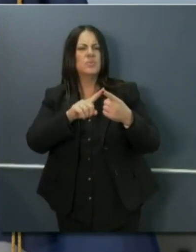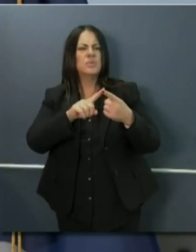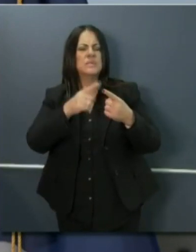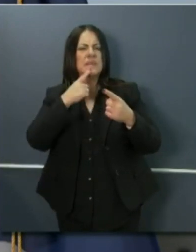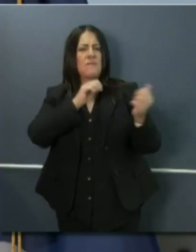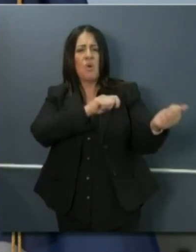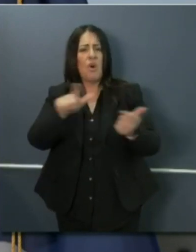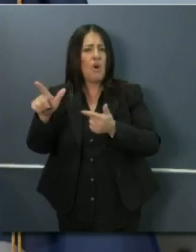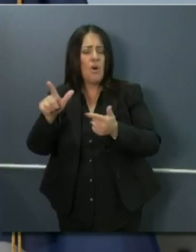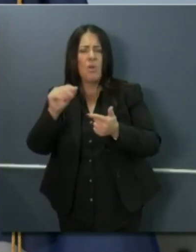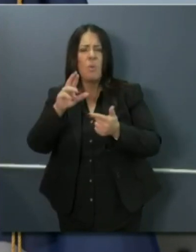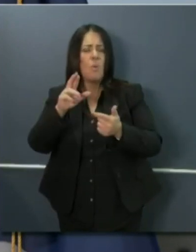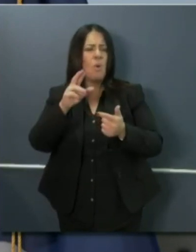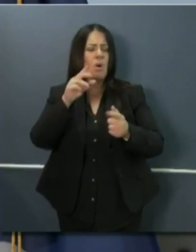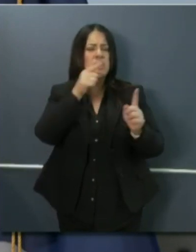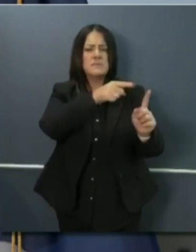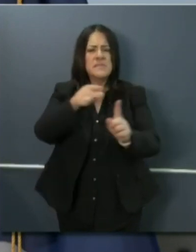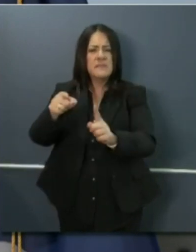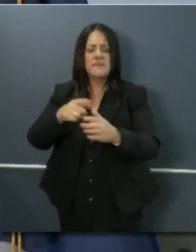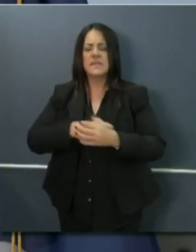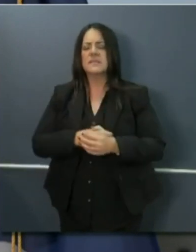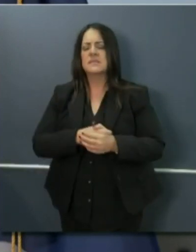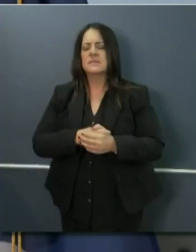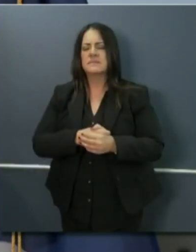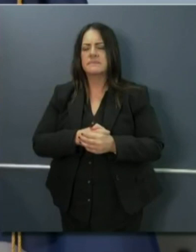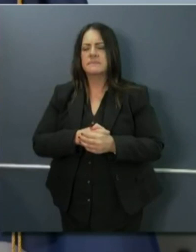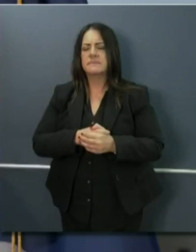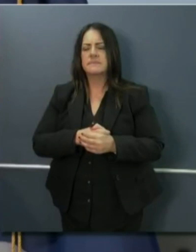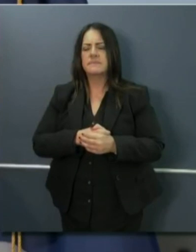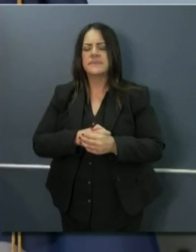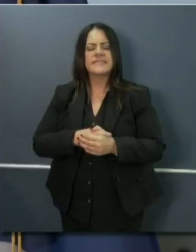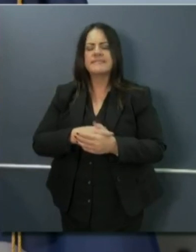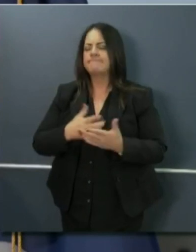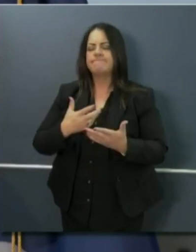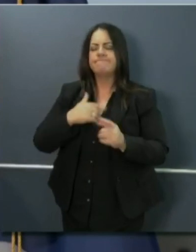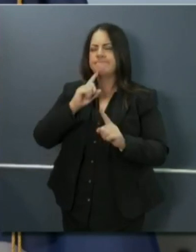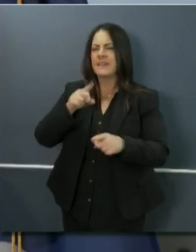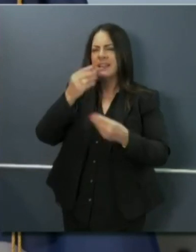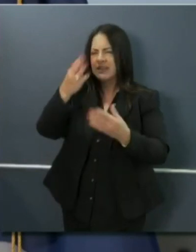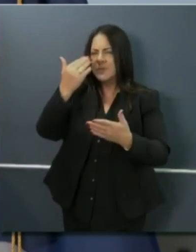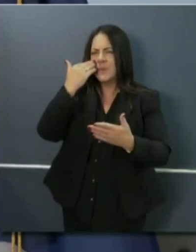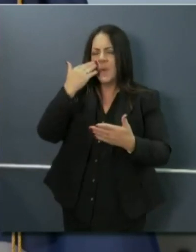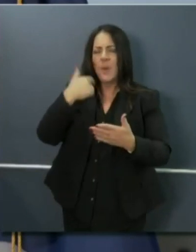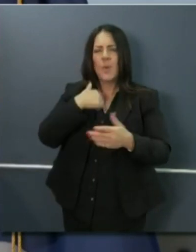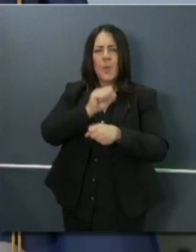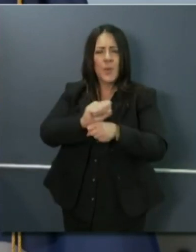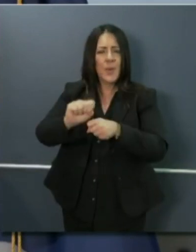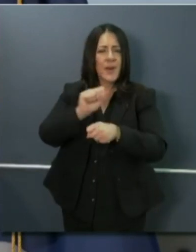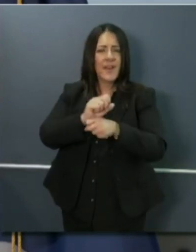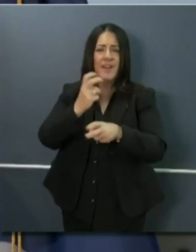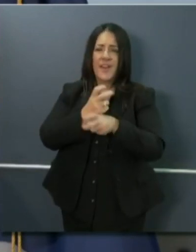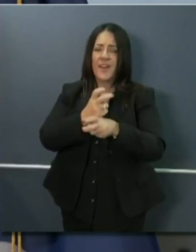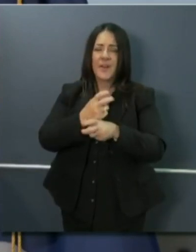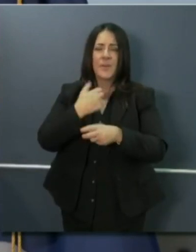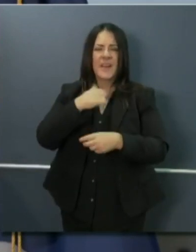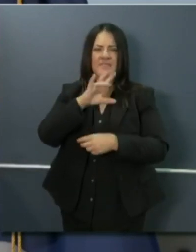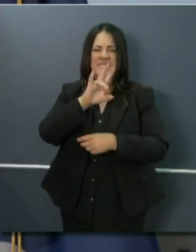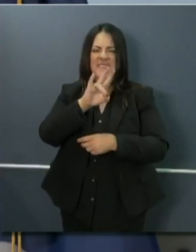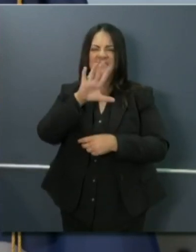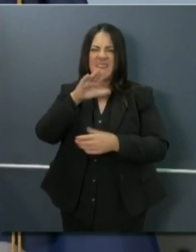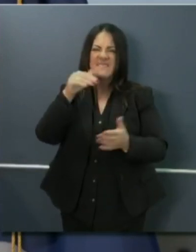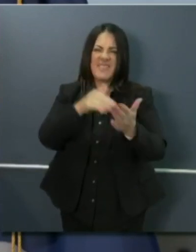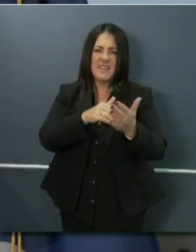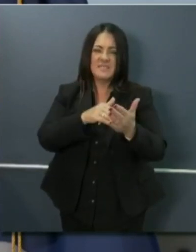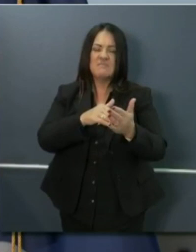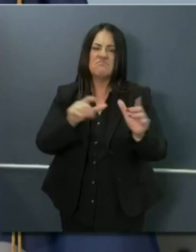response? Just on that, we are working hand in glove within the system. I'll remind you, roughly 75,000 licensed beds in the